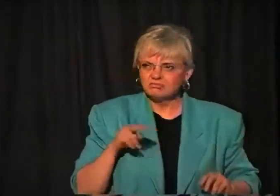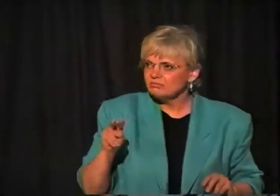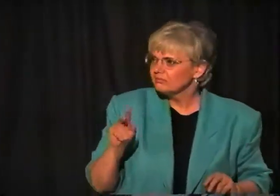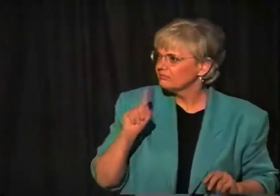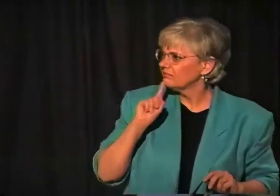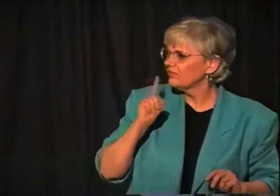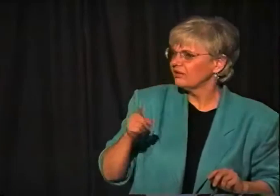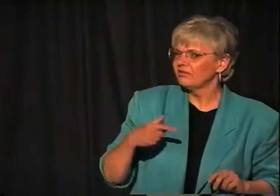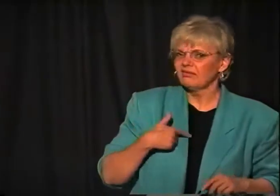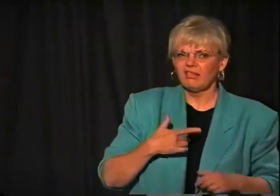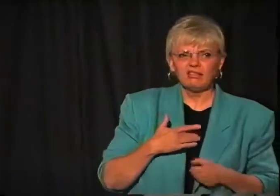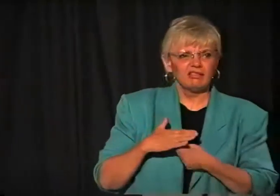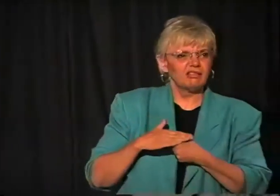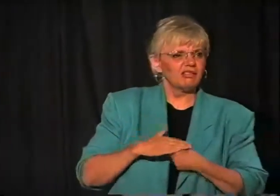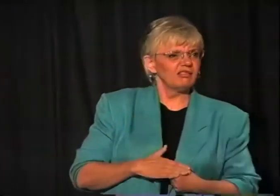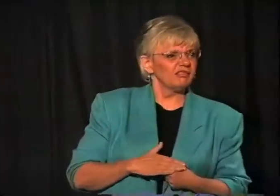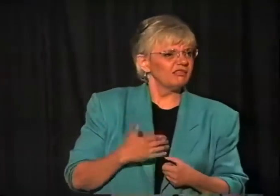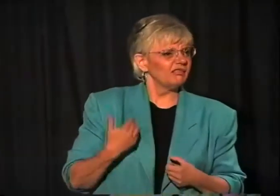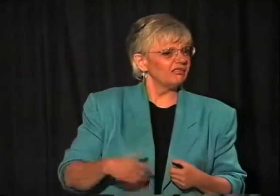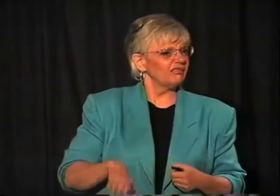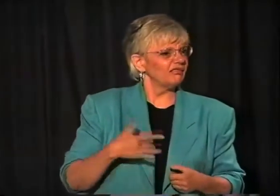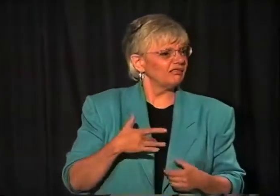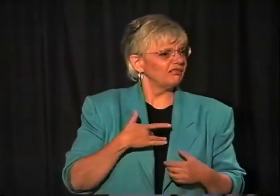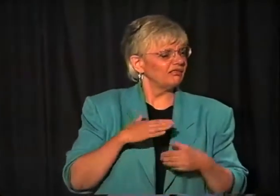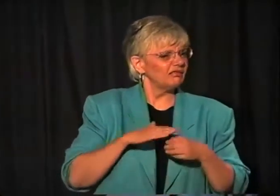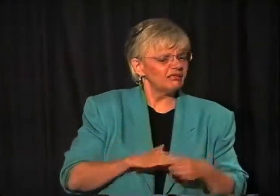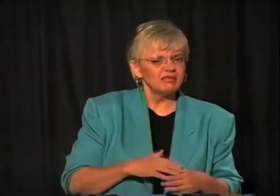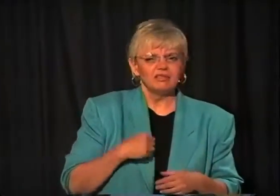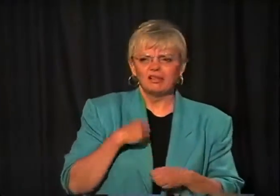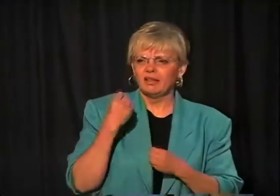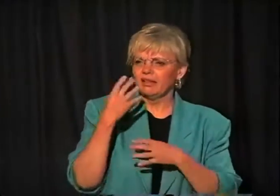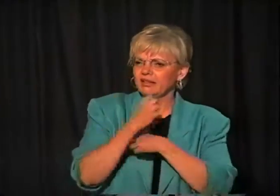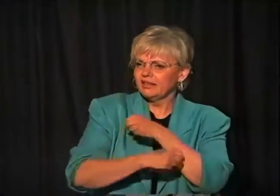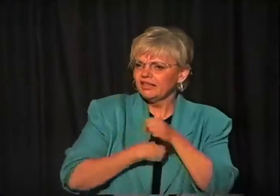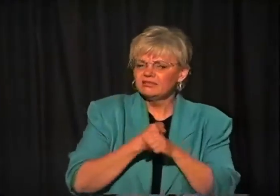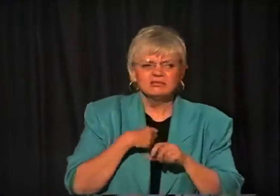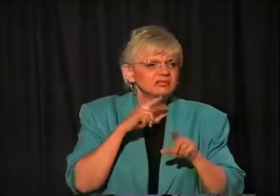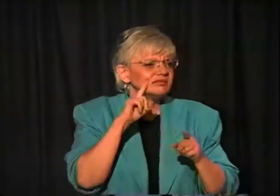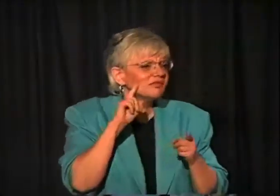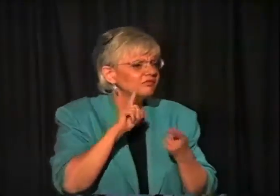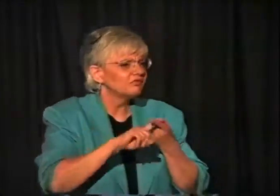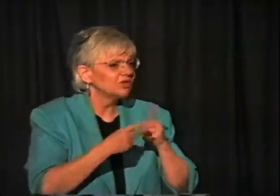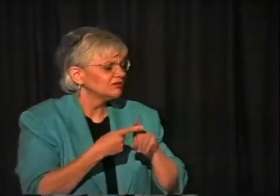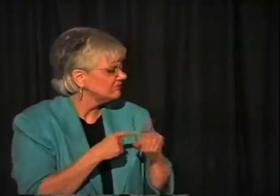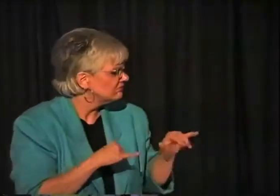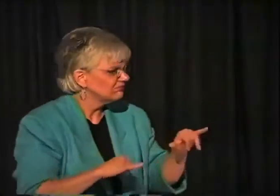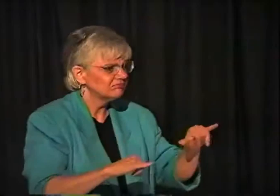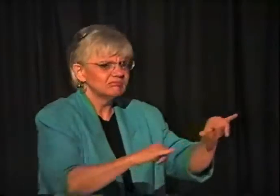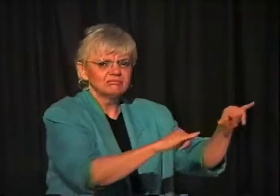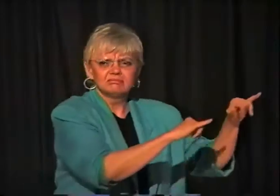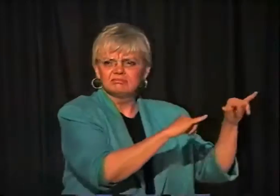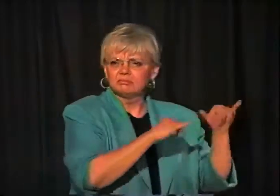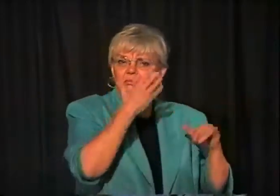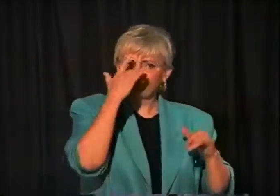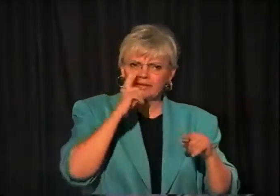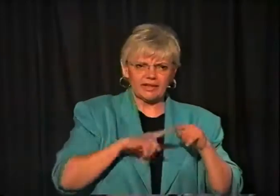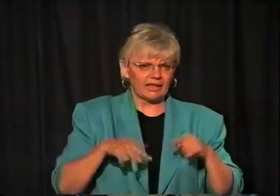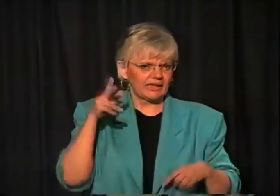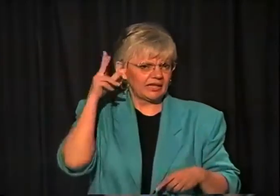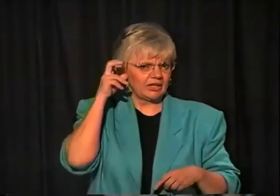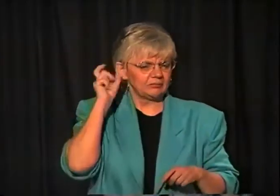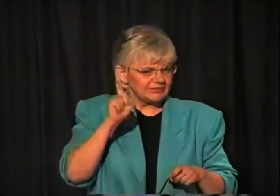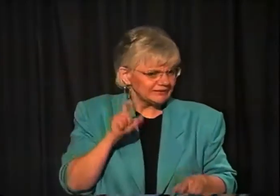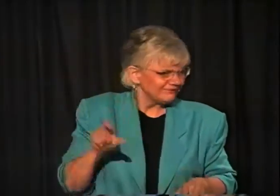else. And this is the kind of oppressive feeling that we've often received from hearing people over the years as people who are